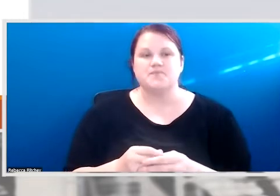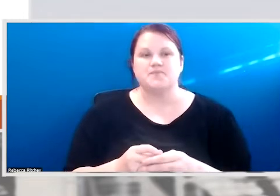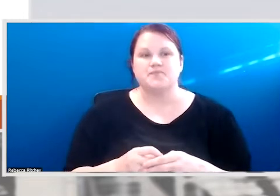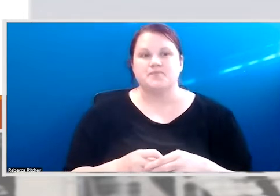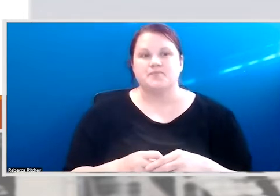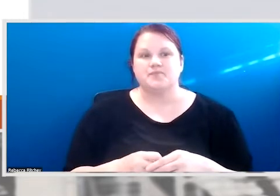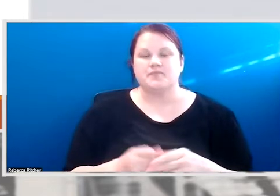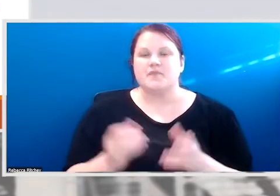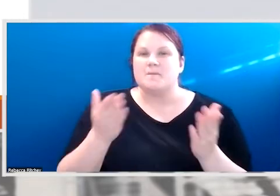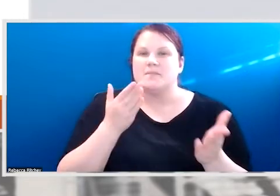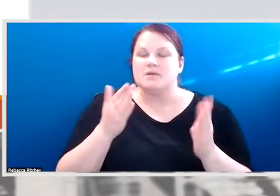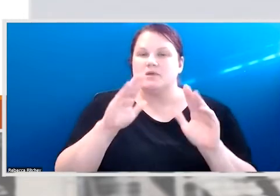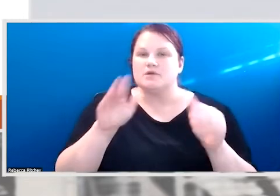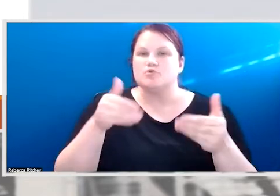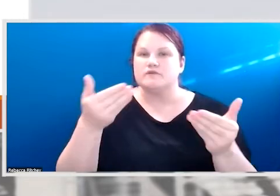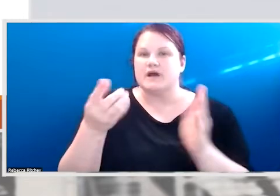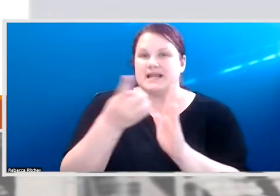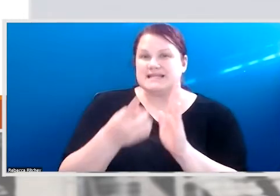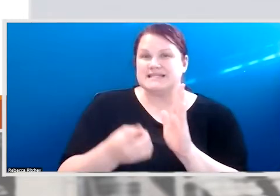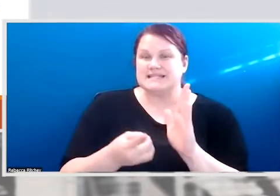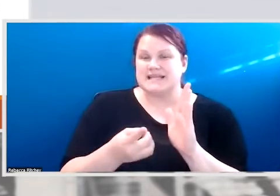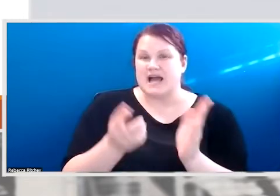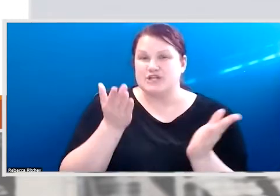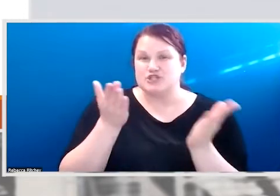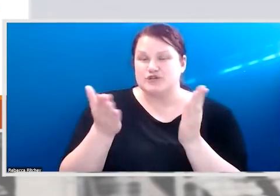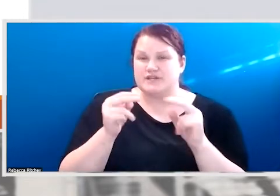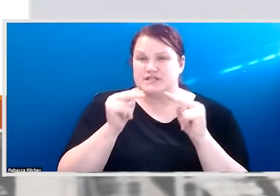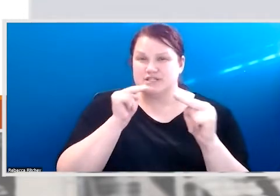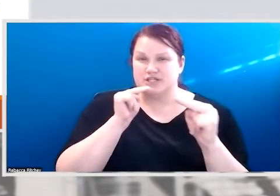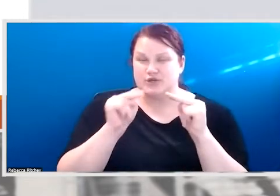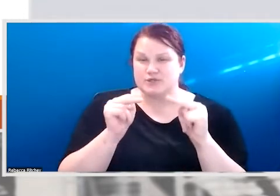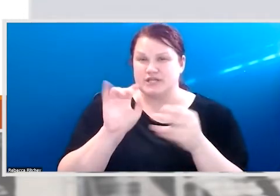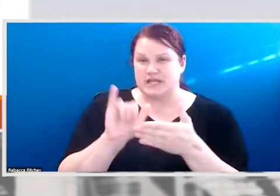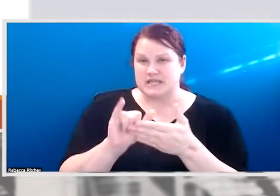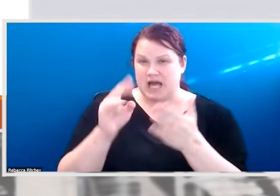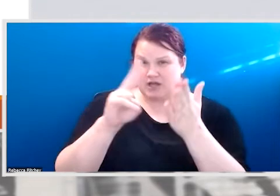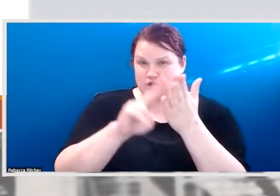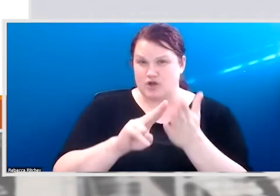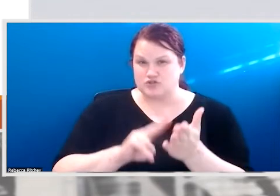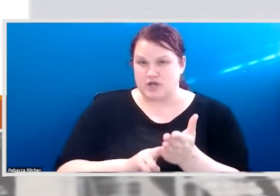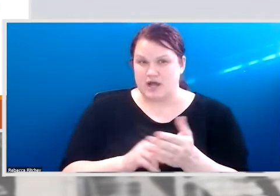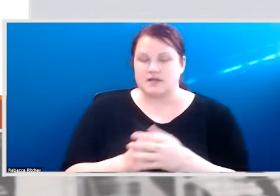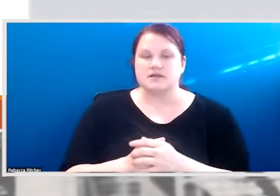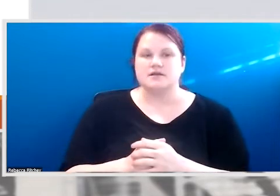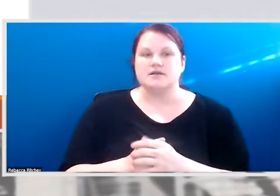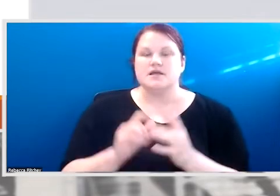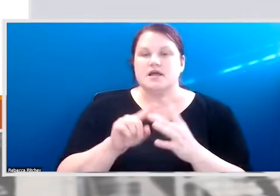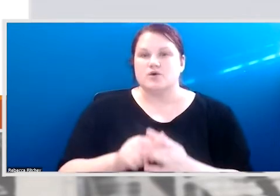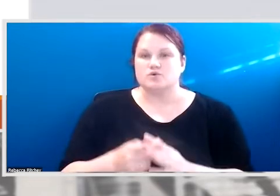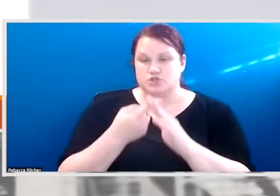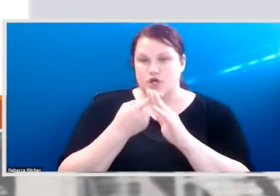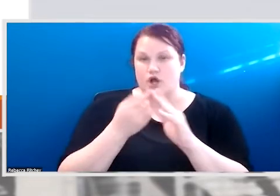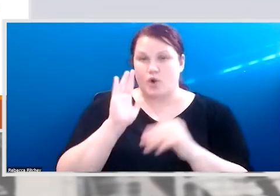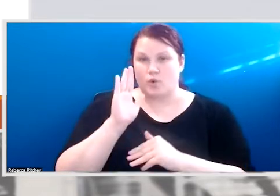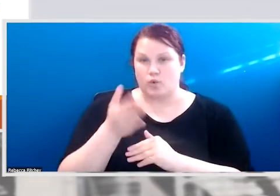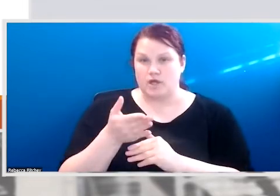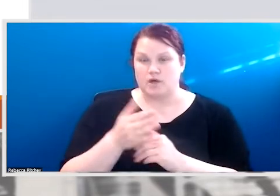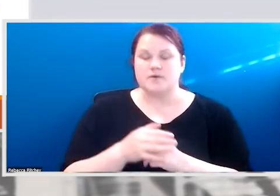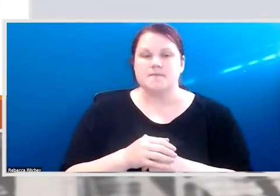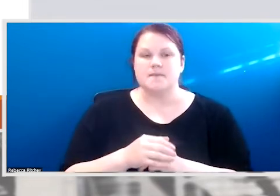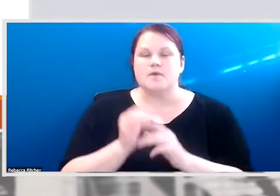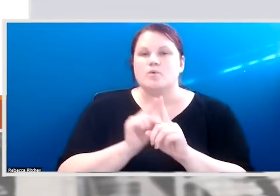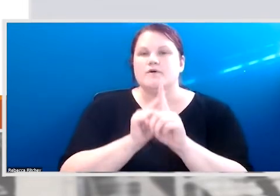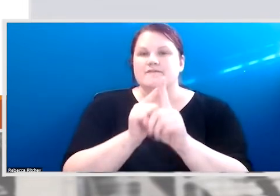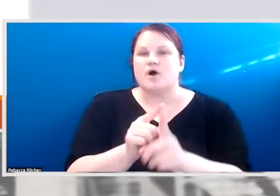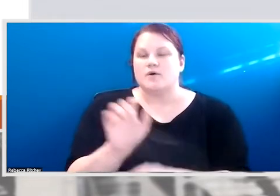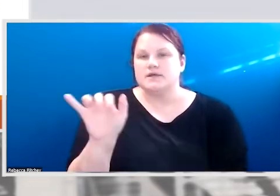who may also be providing design services. We will negotiate that contract, and then we'll execute and begin. Again, we're still following that